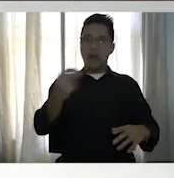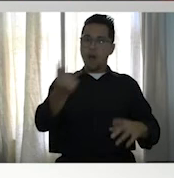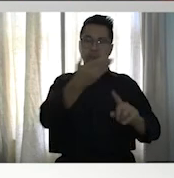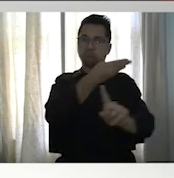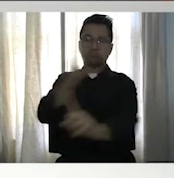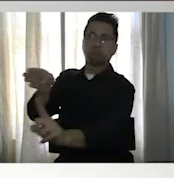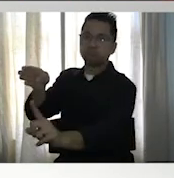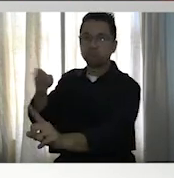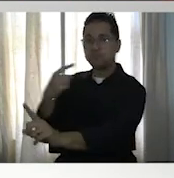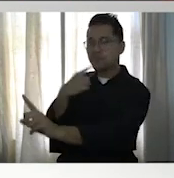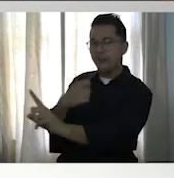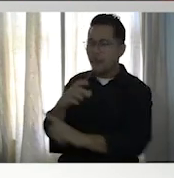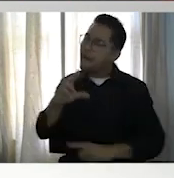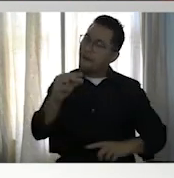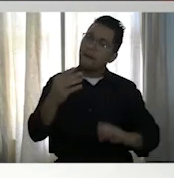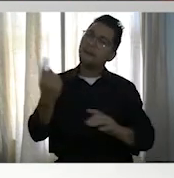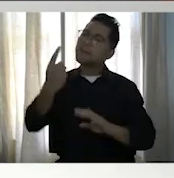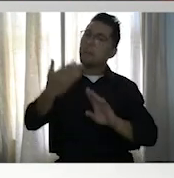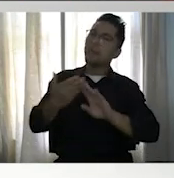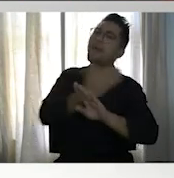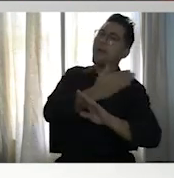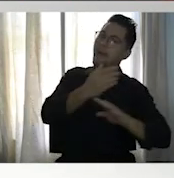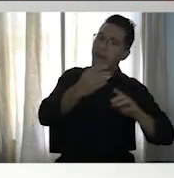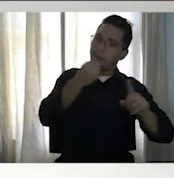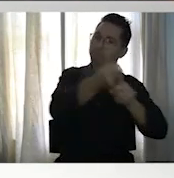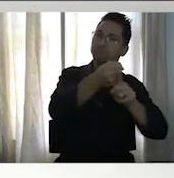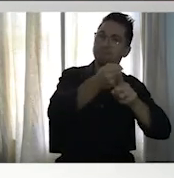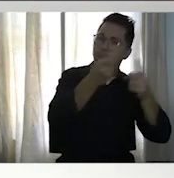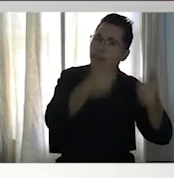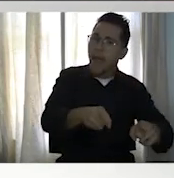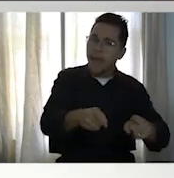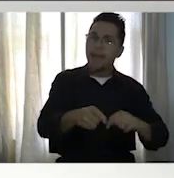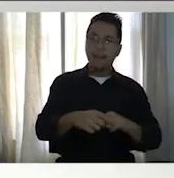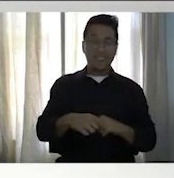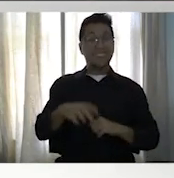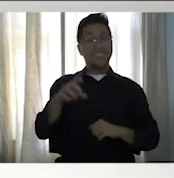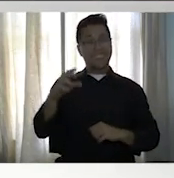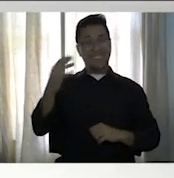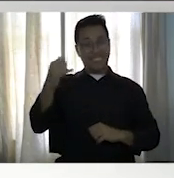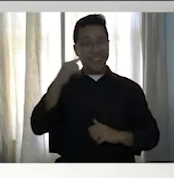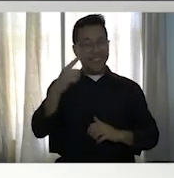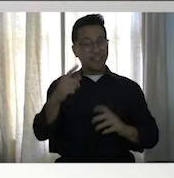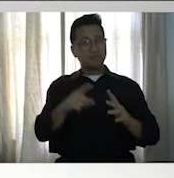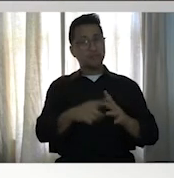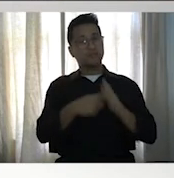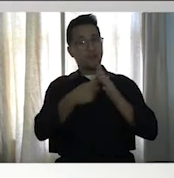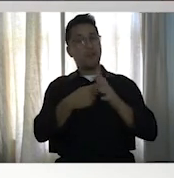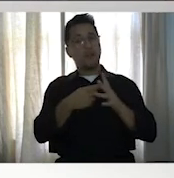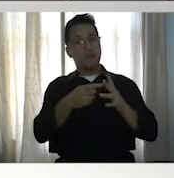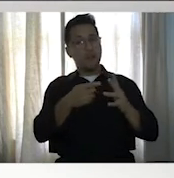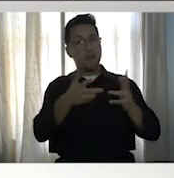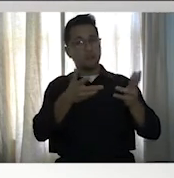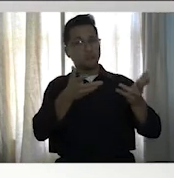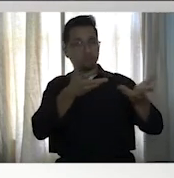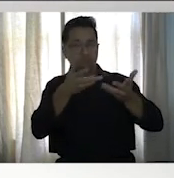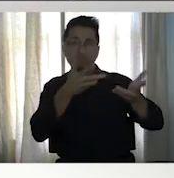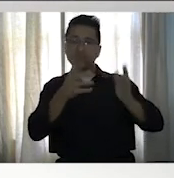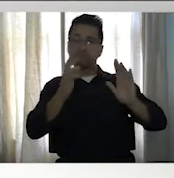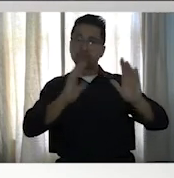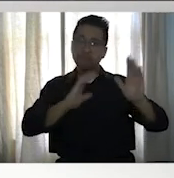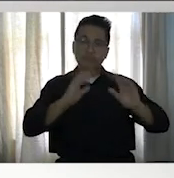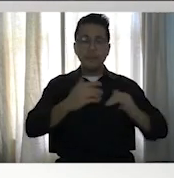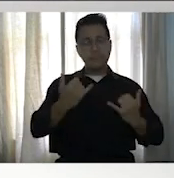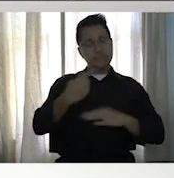something happened, you know? Right, and that also opens up conversation for, I'm in the green